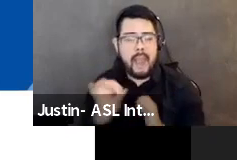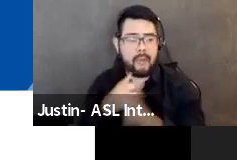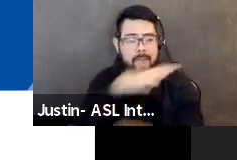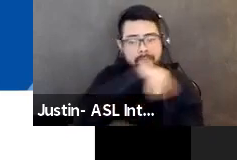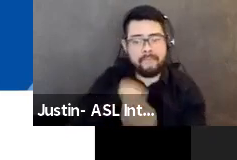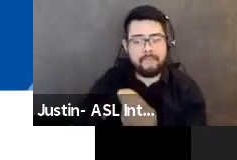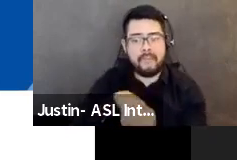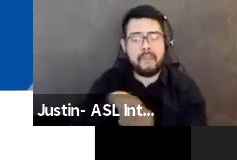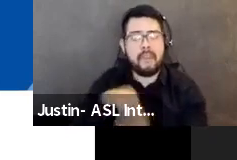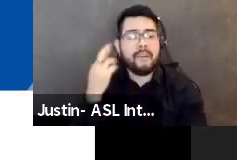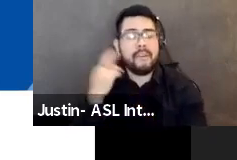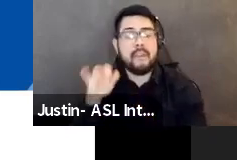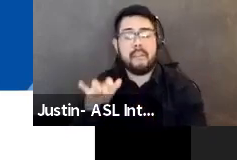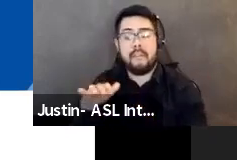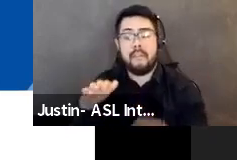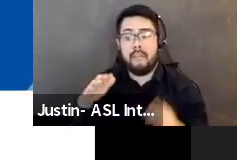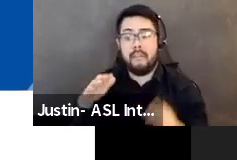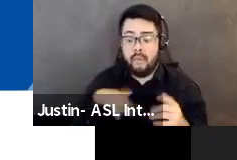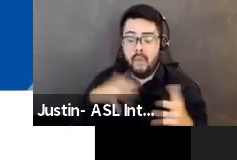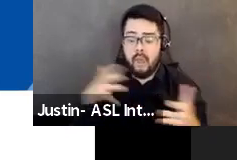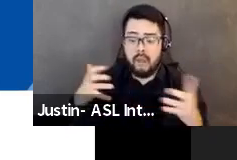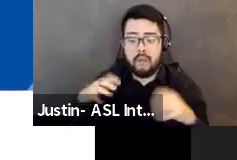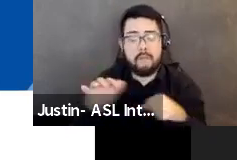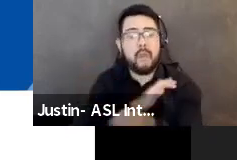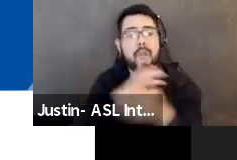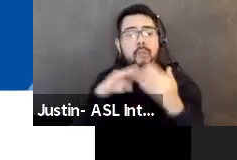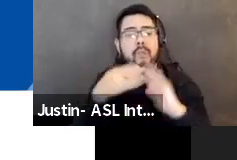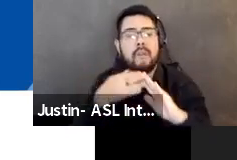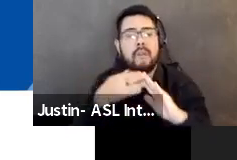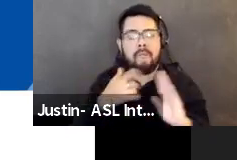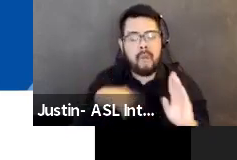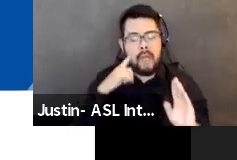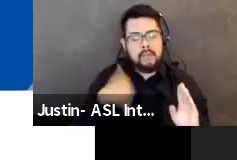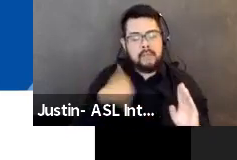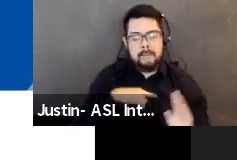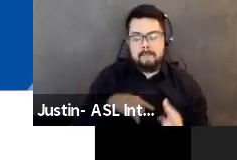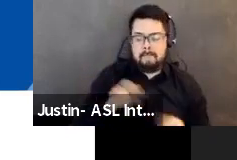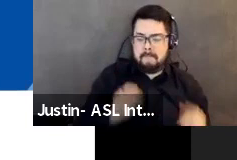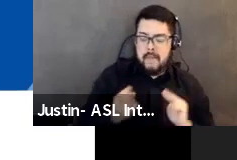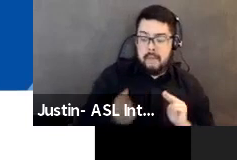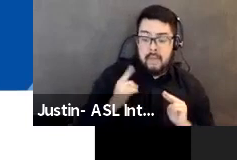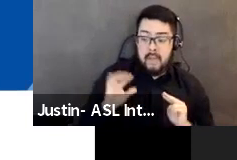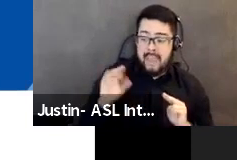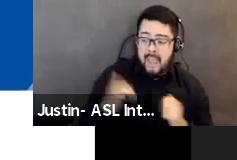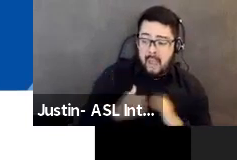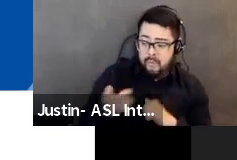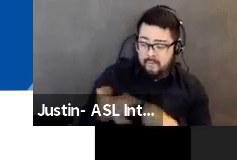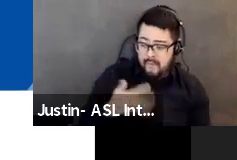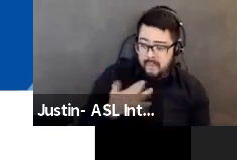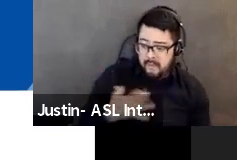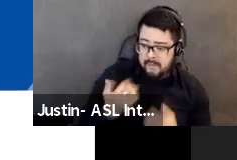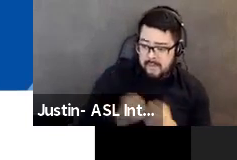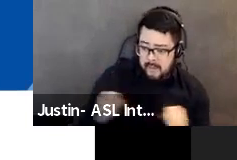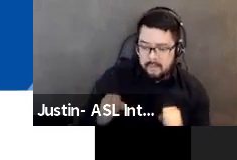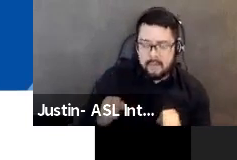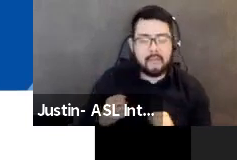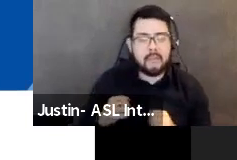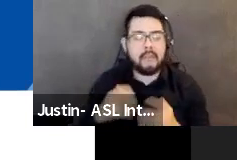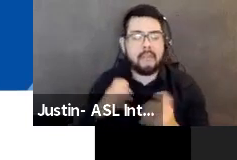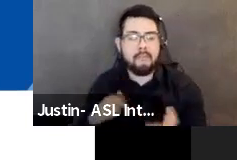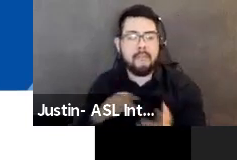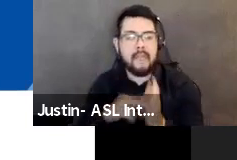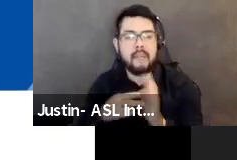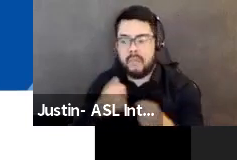community to understand what makes them feel safe so that we can make sure that we are incorporating the